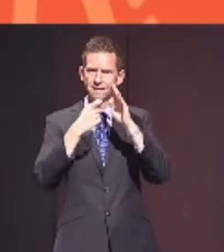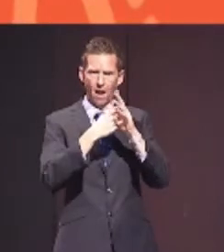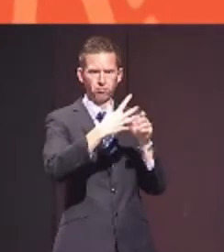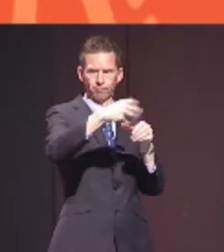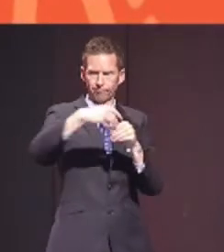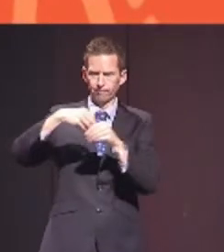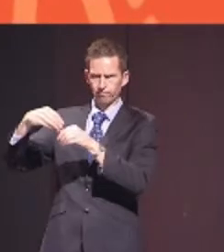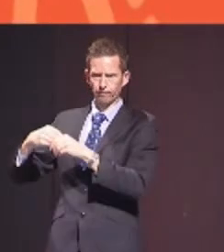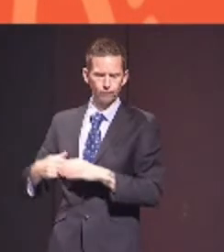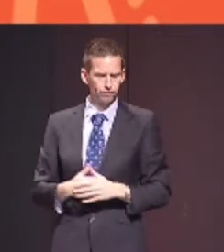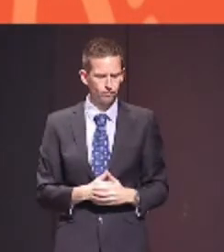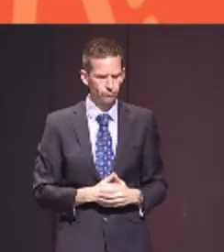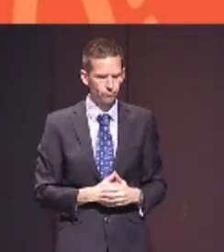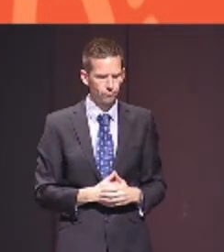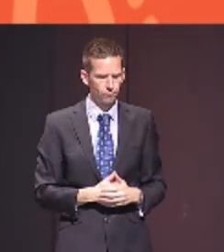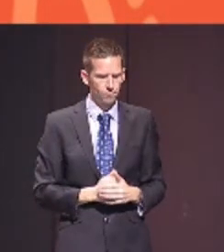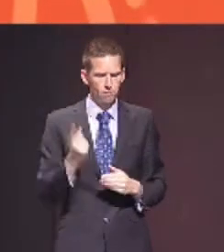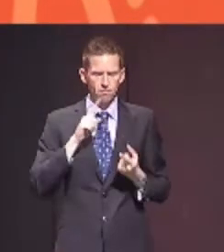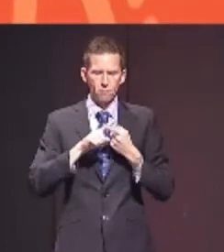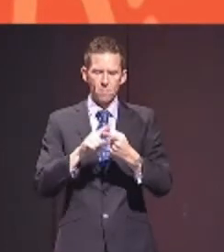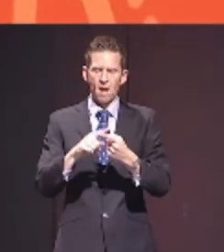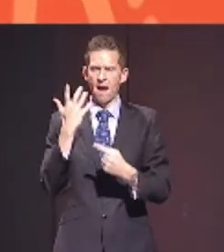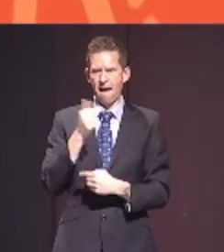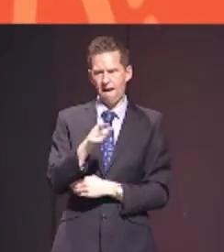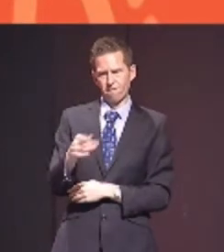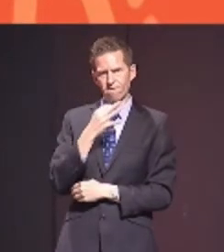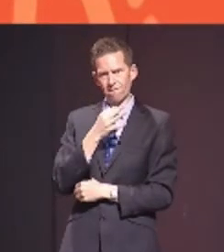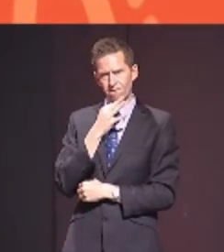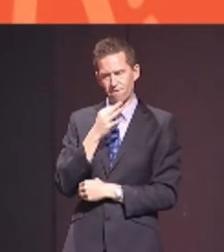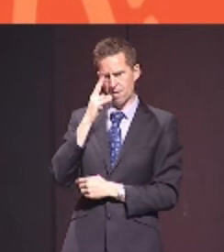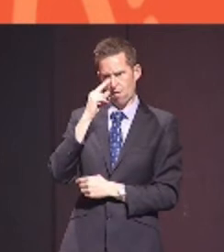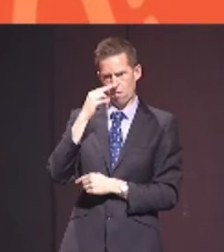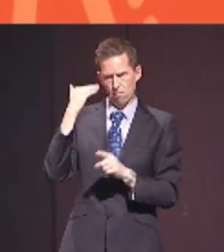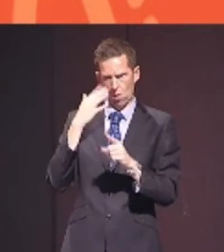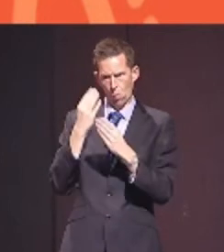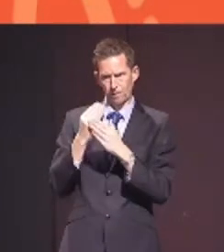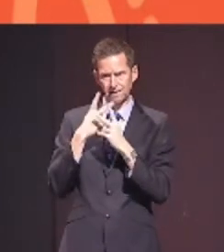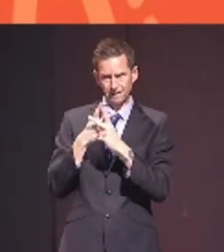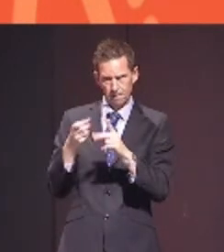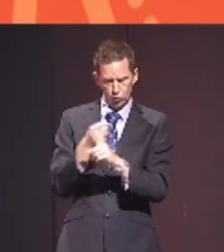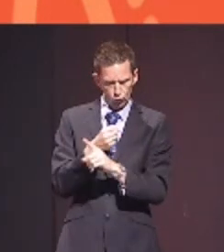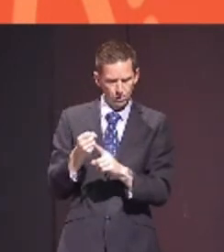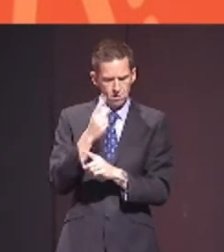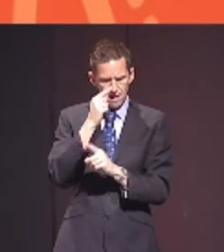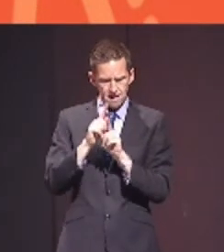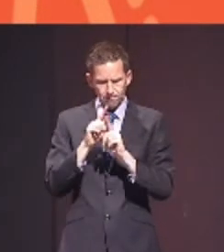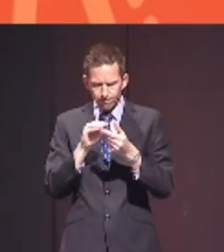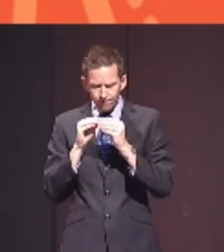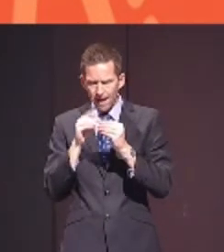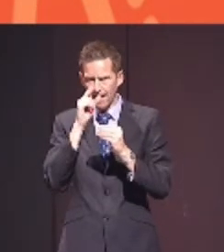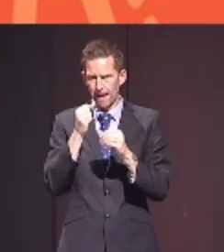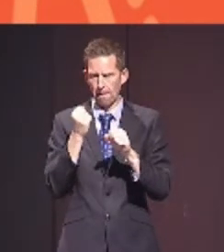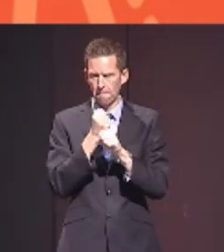The continued vulnerability to adolescents with disabilities to sexual abuse and the inability to negotiate